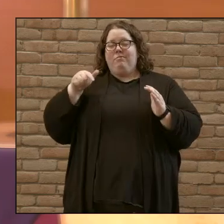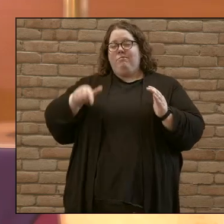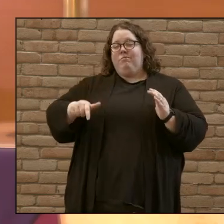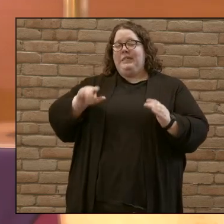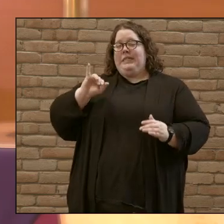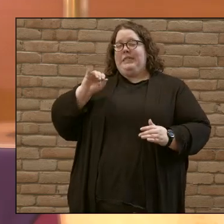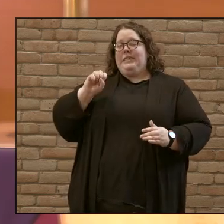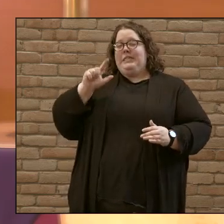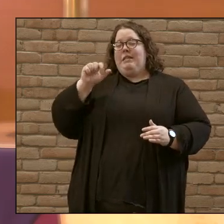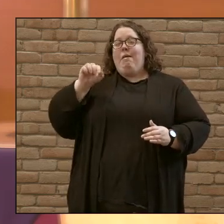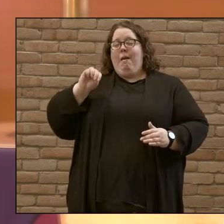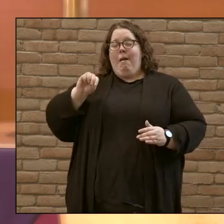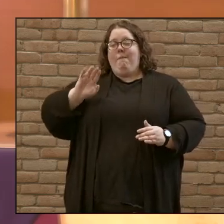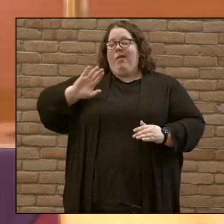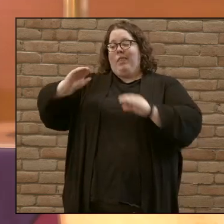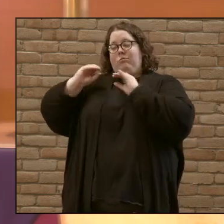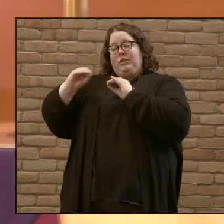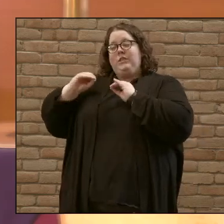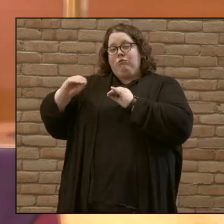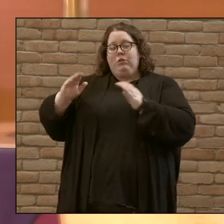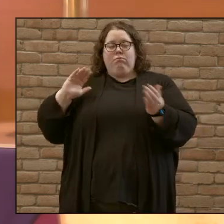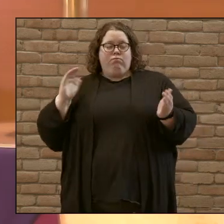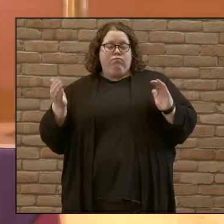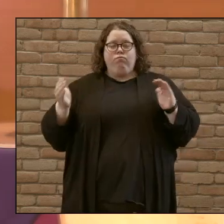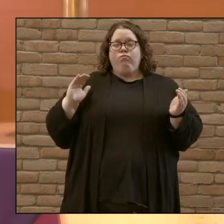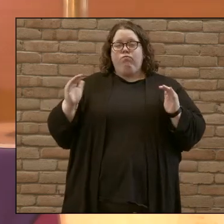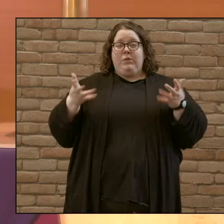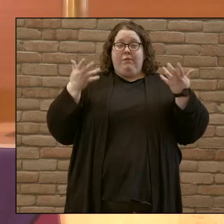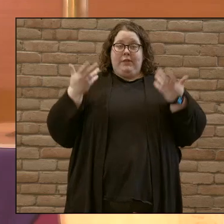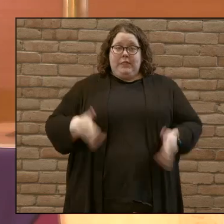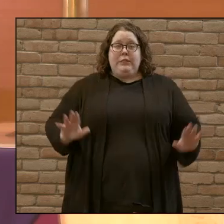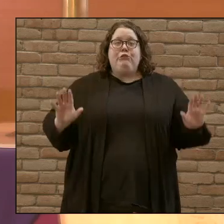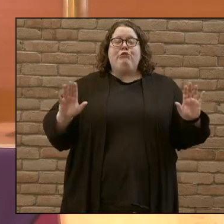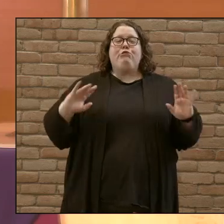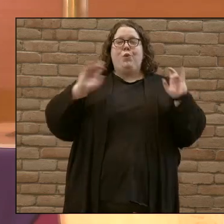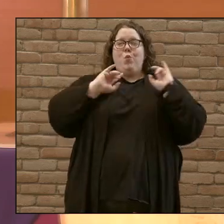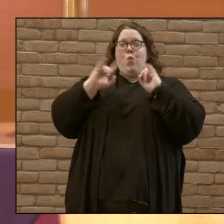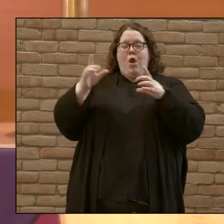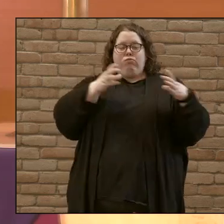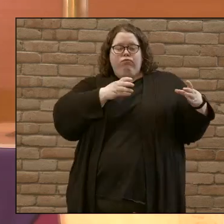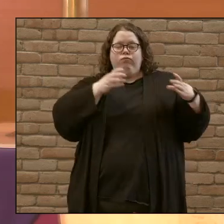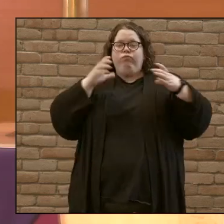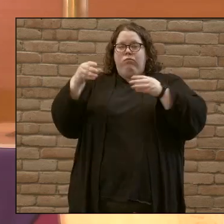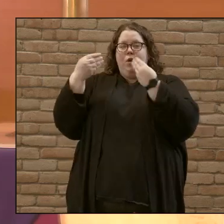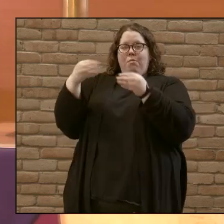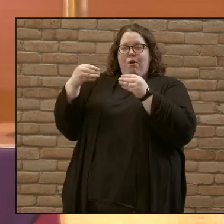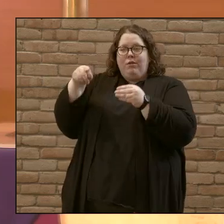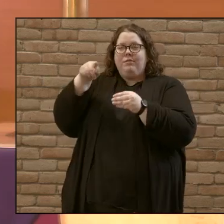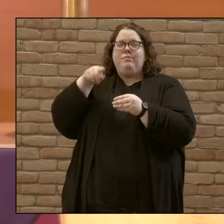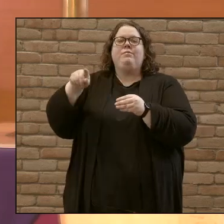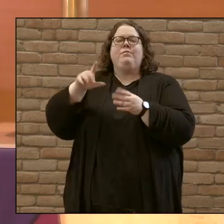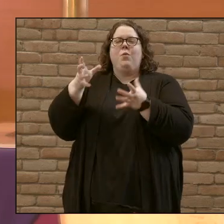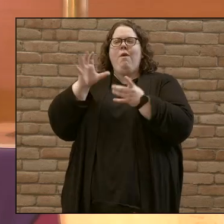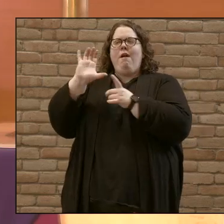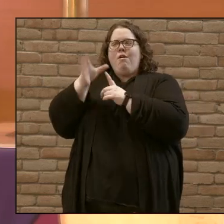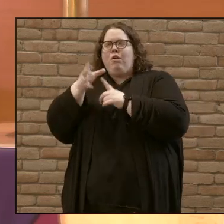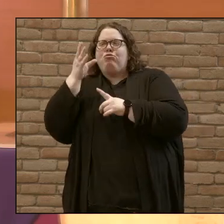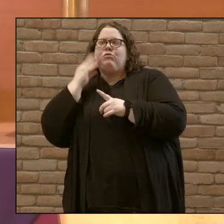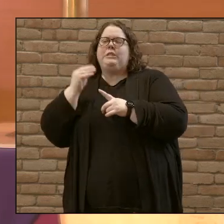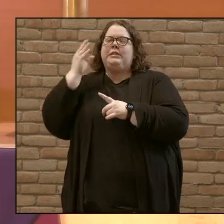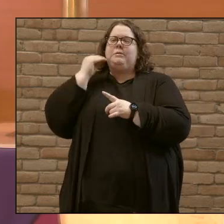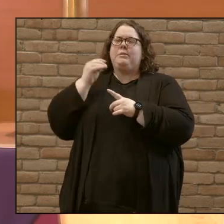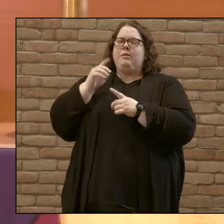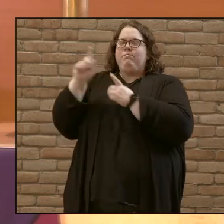of Islam, we would go to one of these Somali markets simply for a cultural experience, a time to